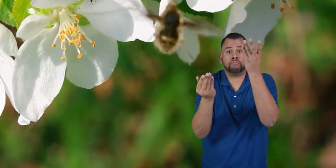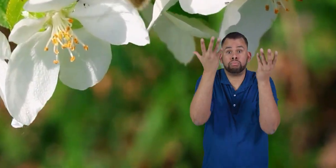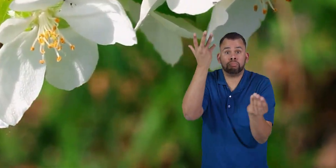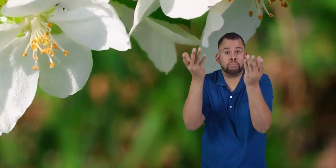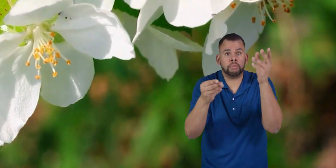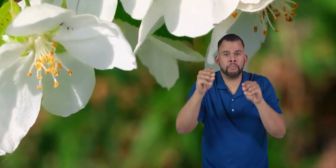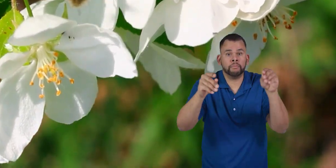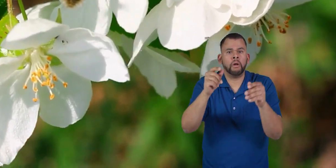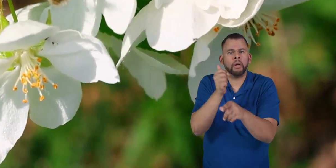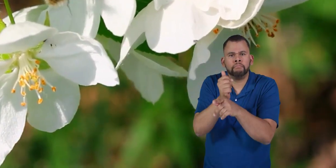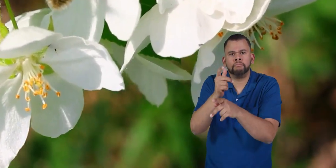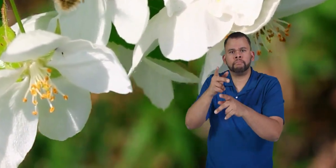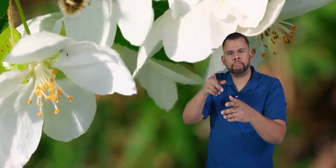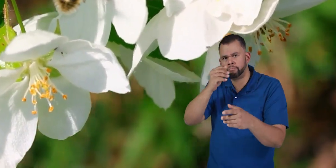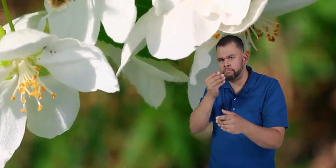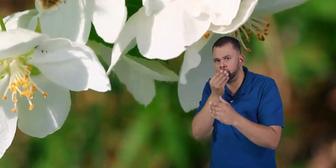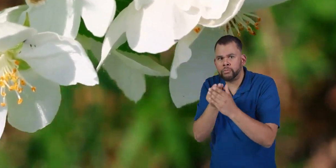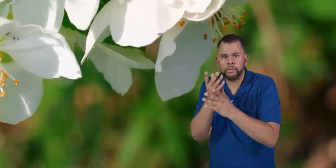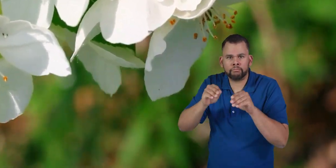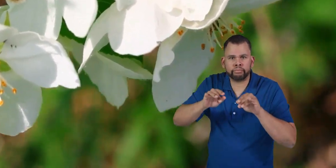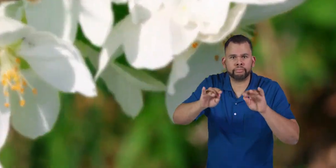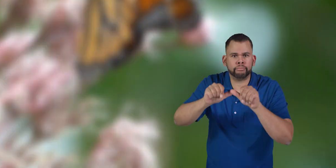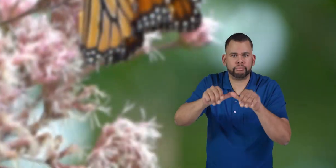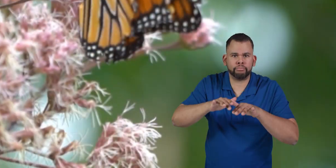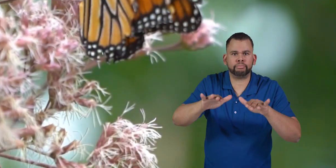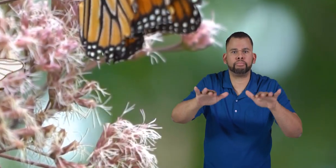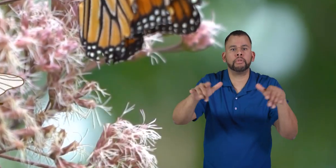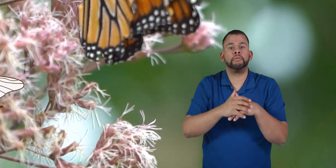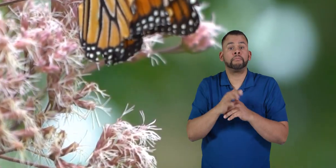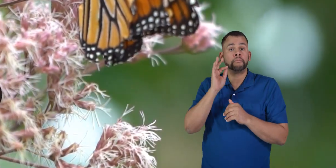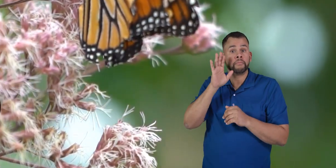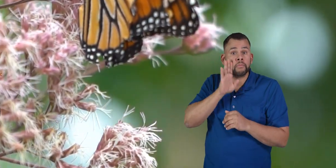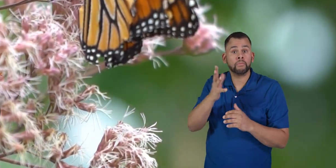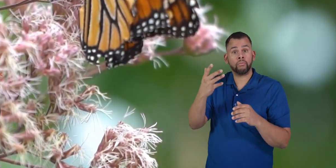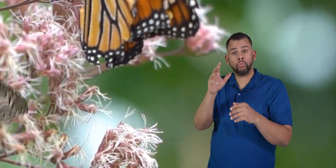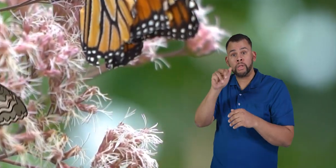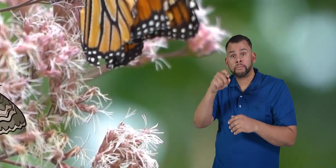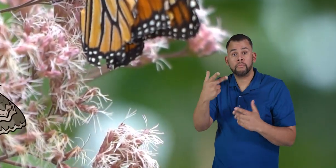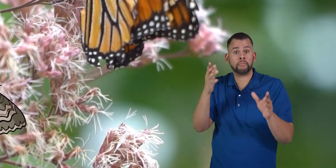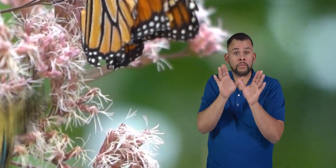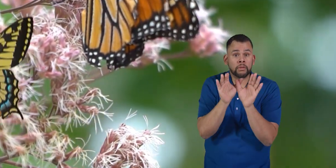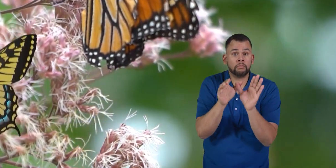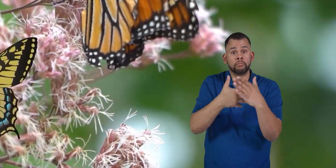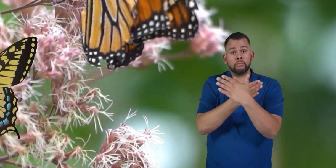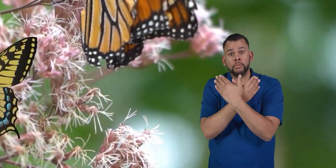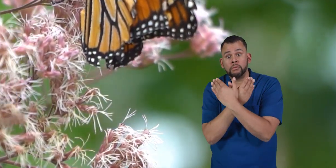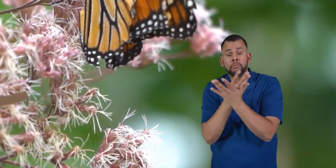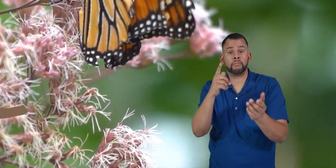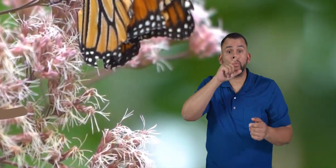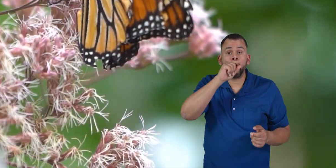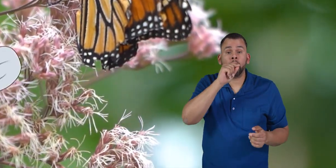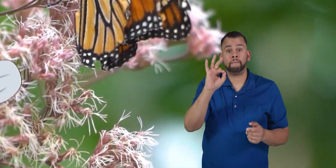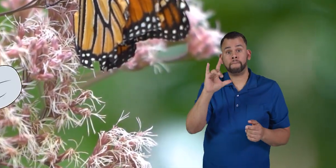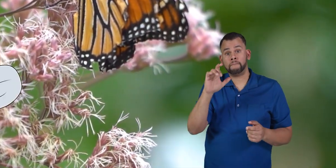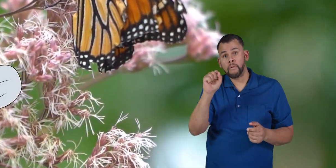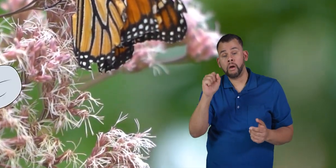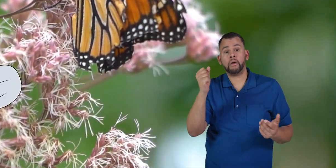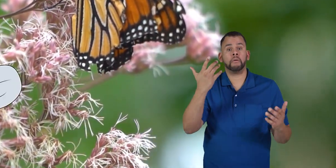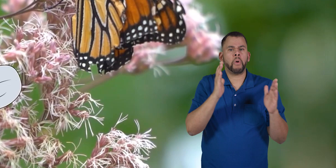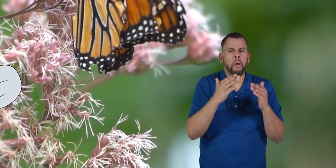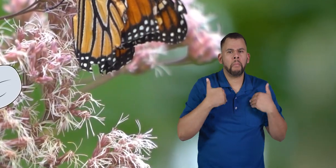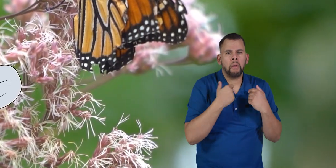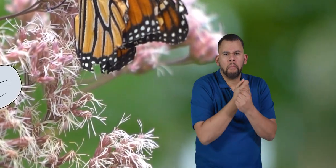blooming flower to another to fertilize the plant bees wasps moths butterflies birds flies